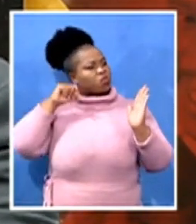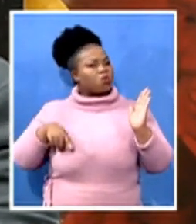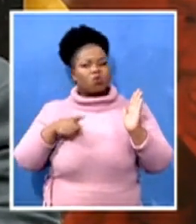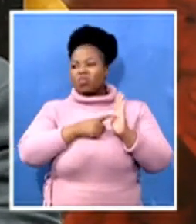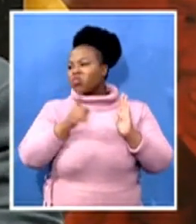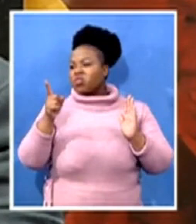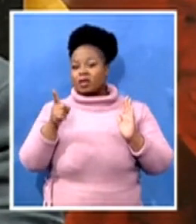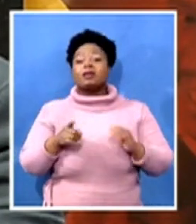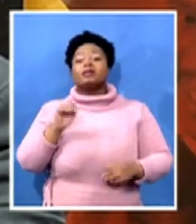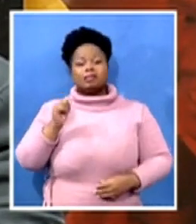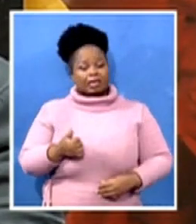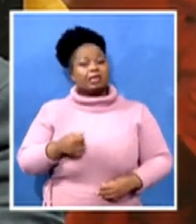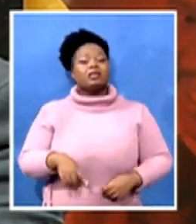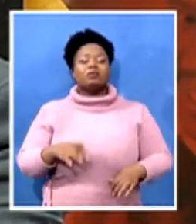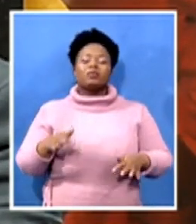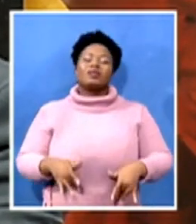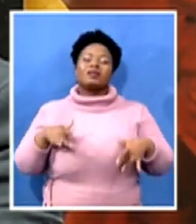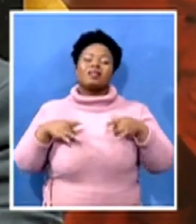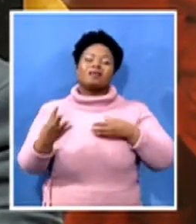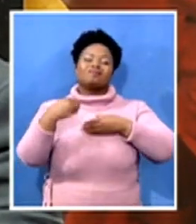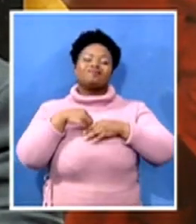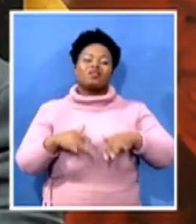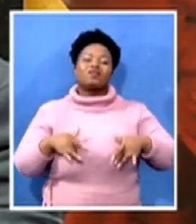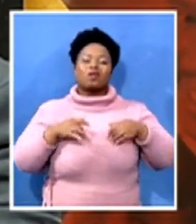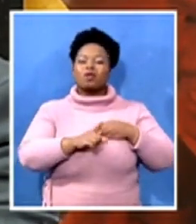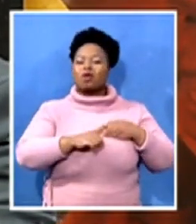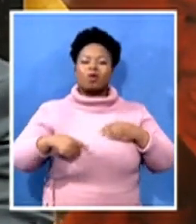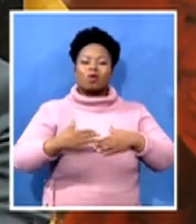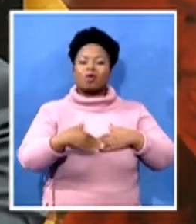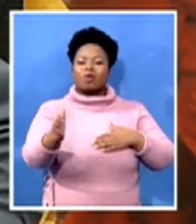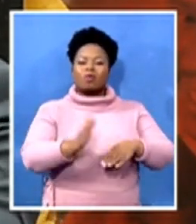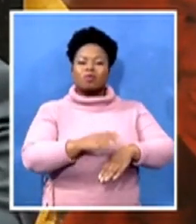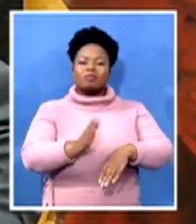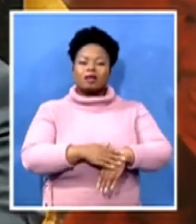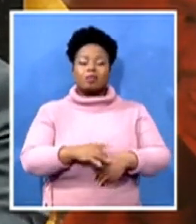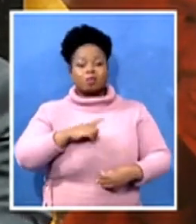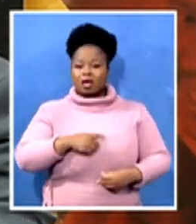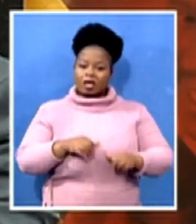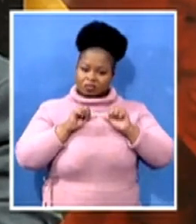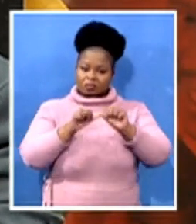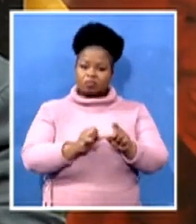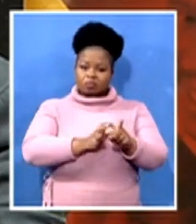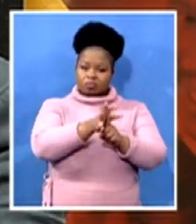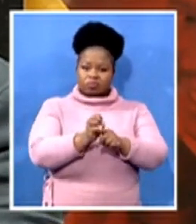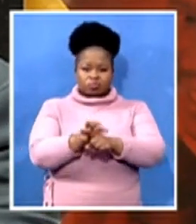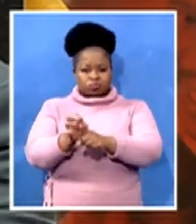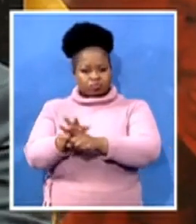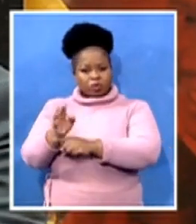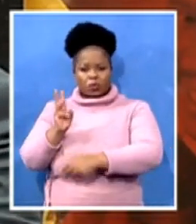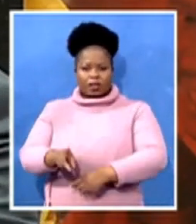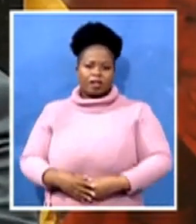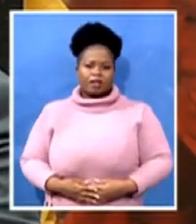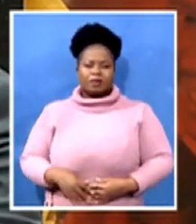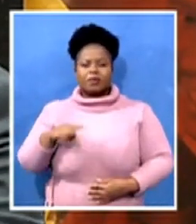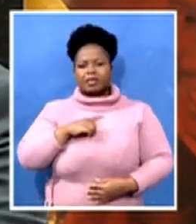kuba abantu abaninzi bakuqhubeka besosuleleka. Sele siscreene abantu abaqabeleyo